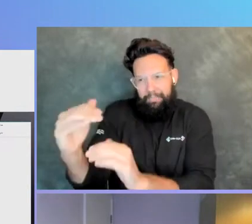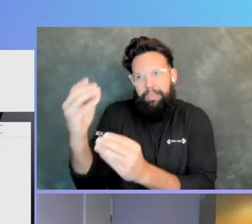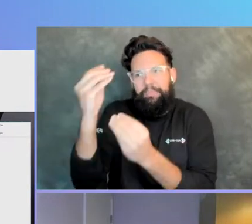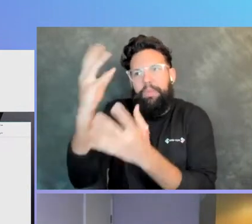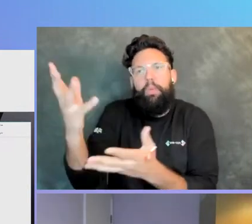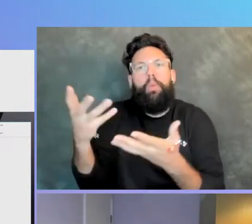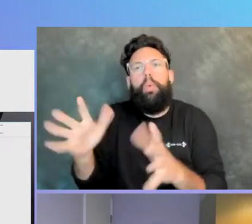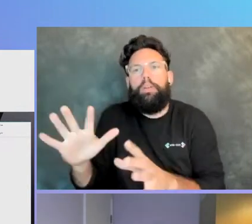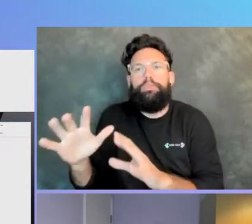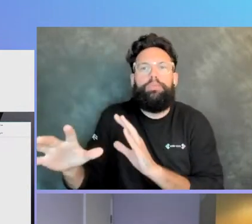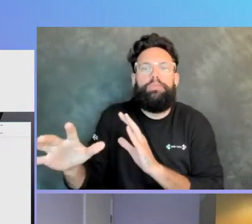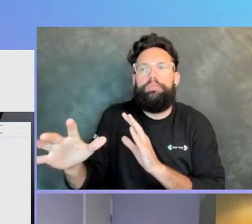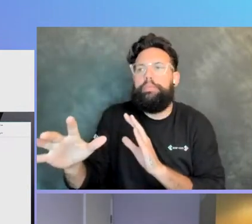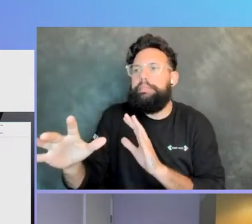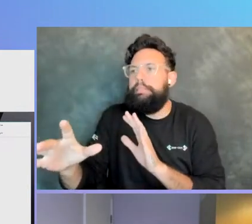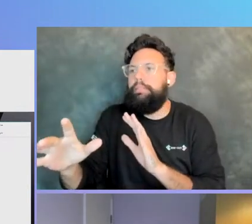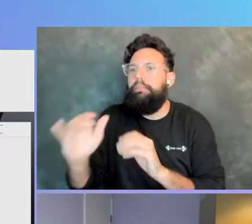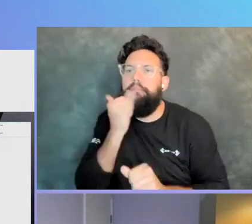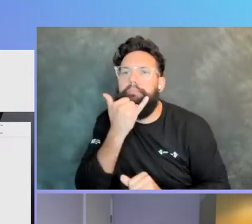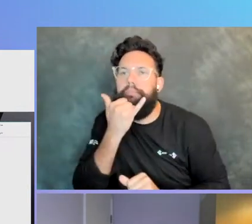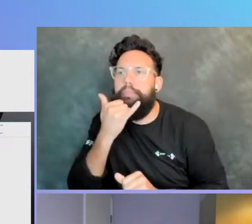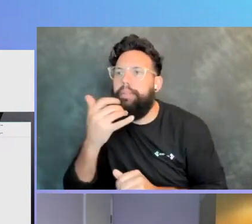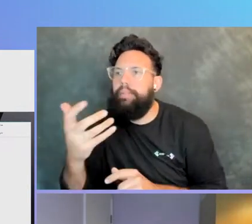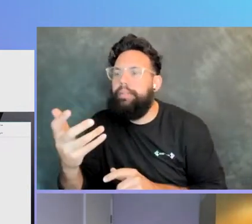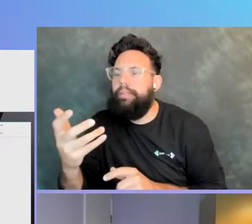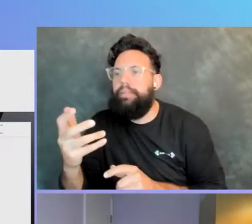additional GDPR data security implications.